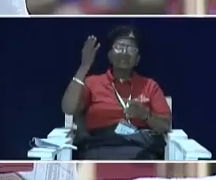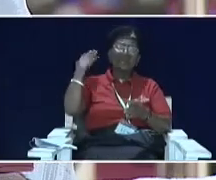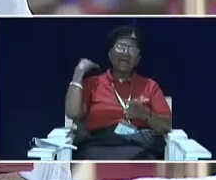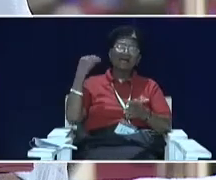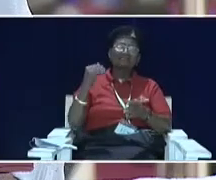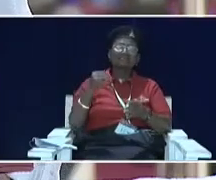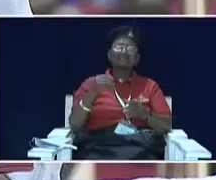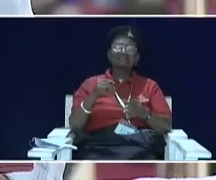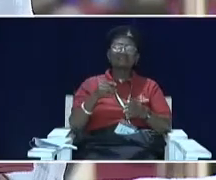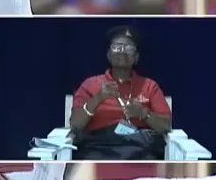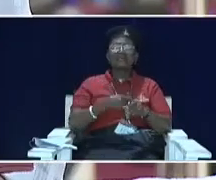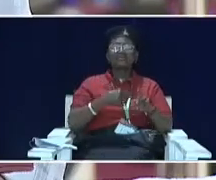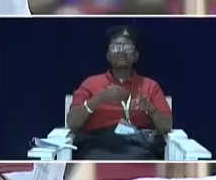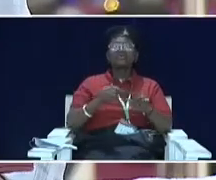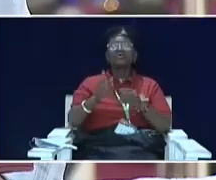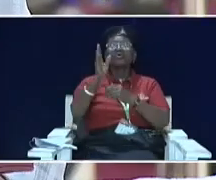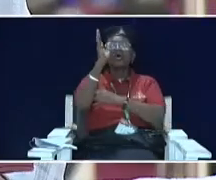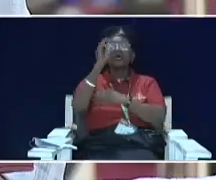also repositioned us,